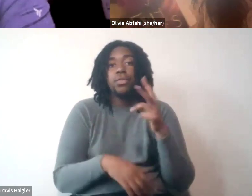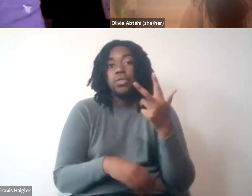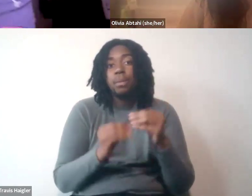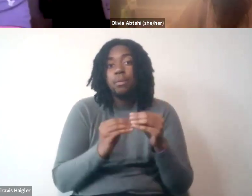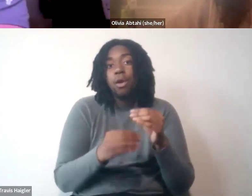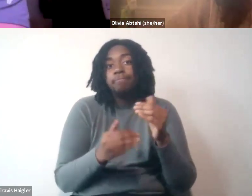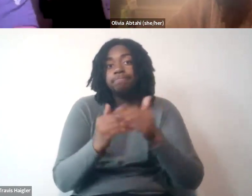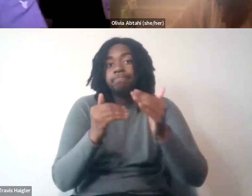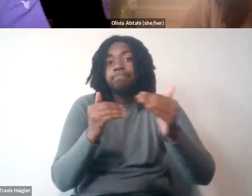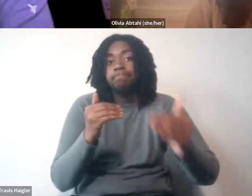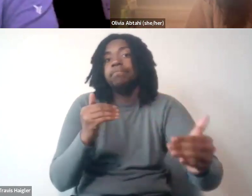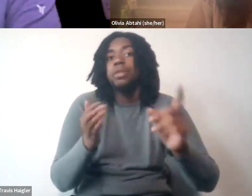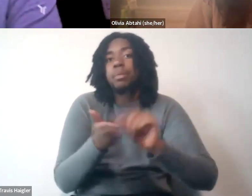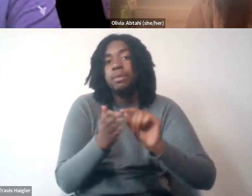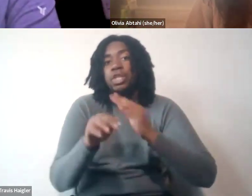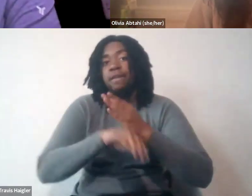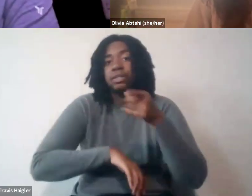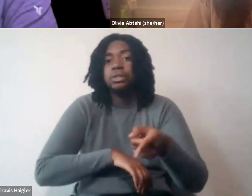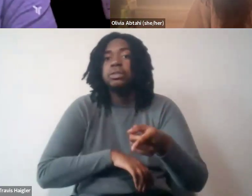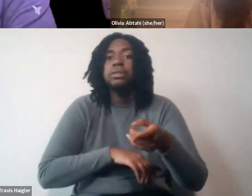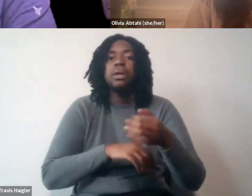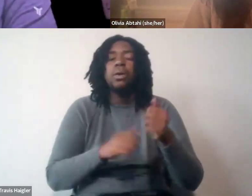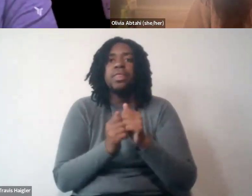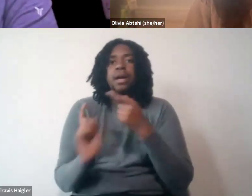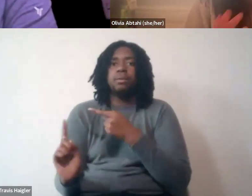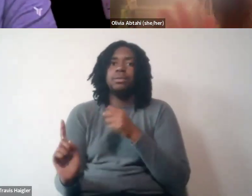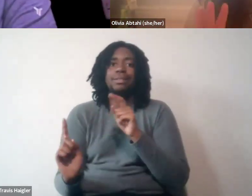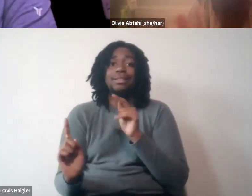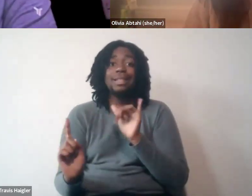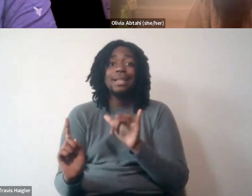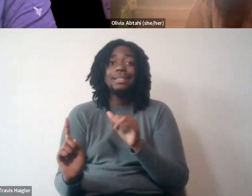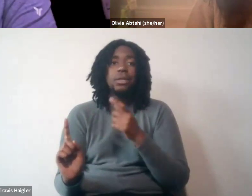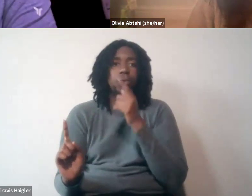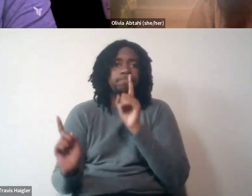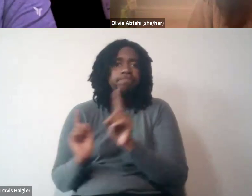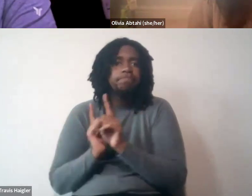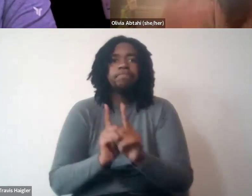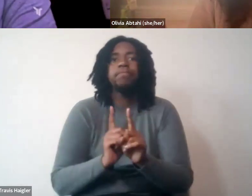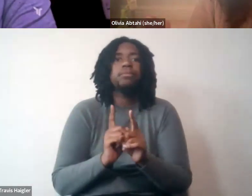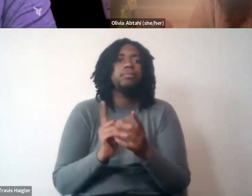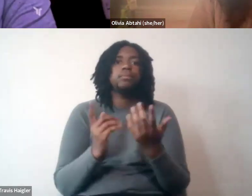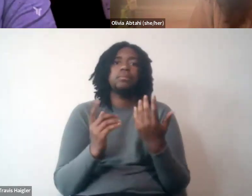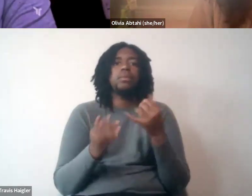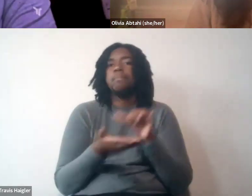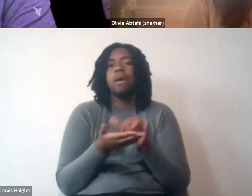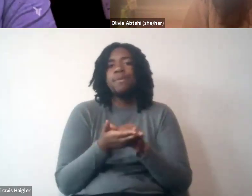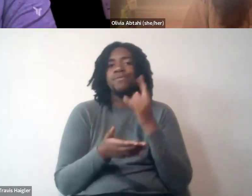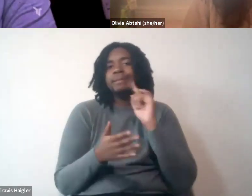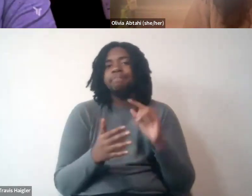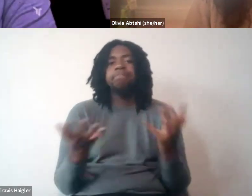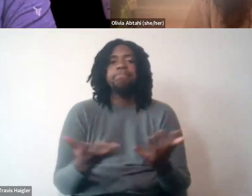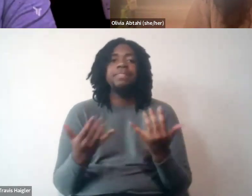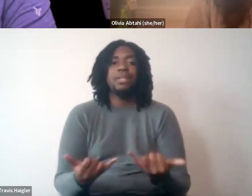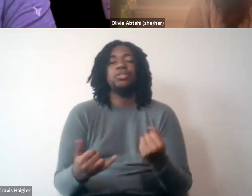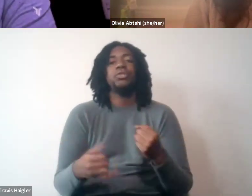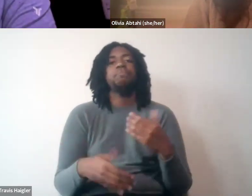to publish after this. And without Stacy Whitman believing in me, there's no way I would be here talking to you all. So the